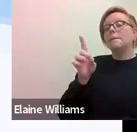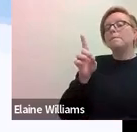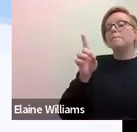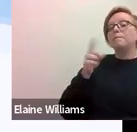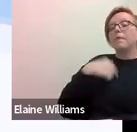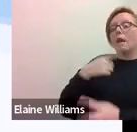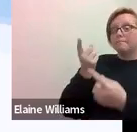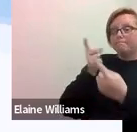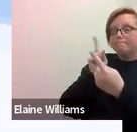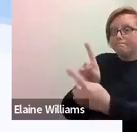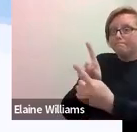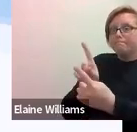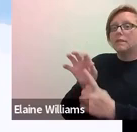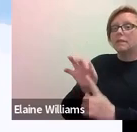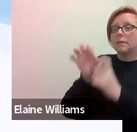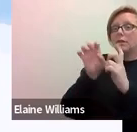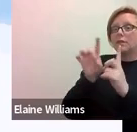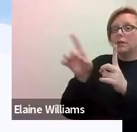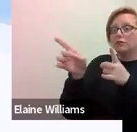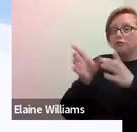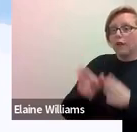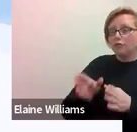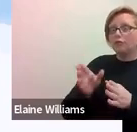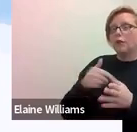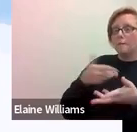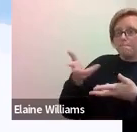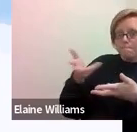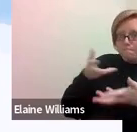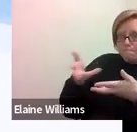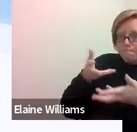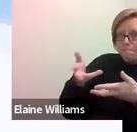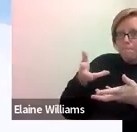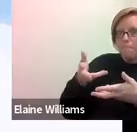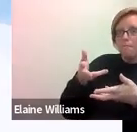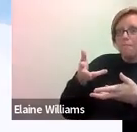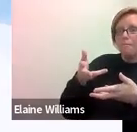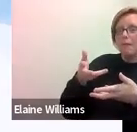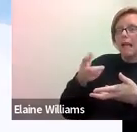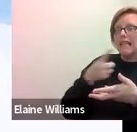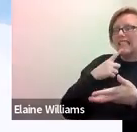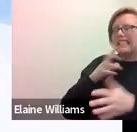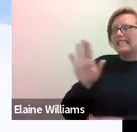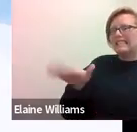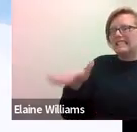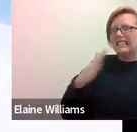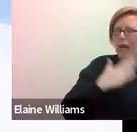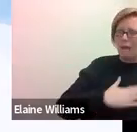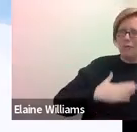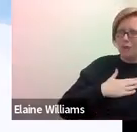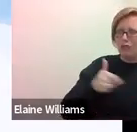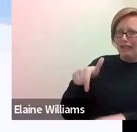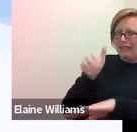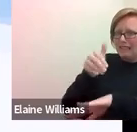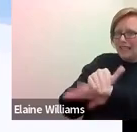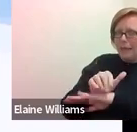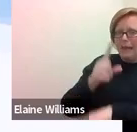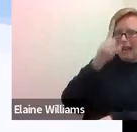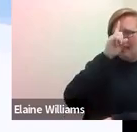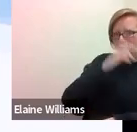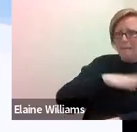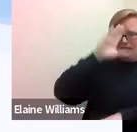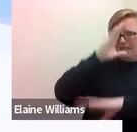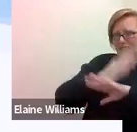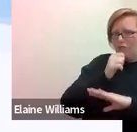I approached her after the meeting and said, you know, I appreciate this, but I just don't think I'm going to send him because he's not ready. I have actually,